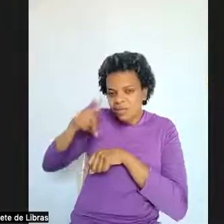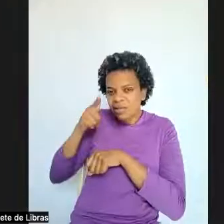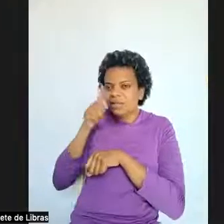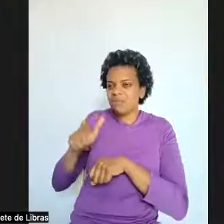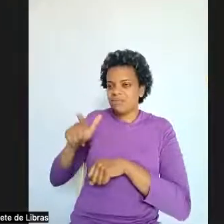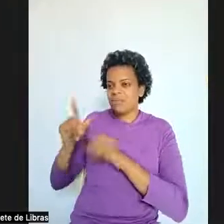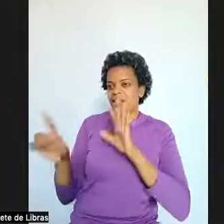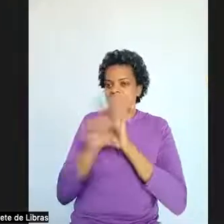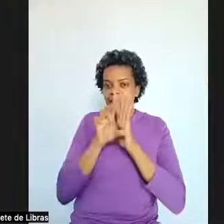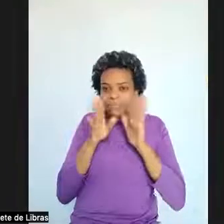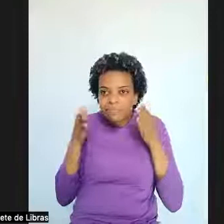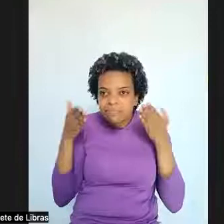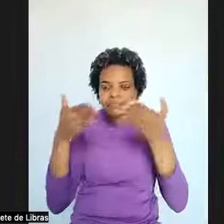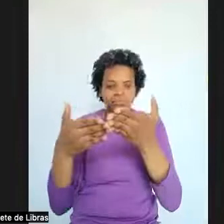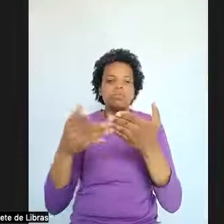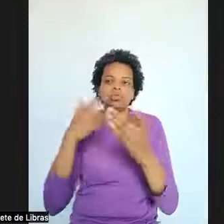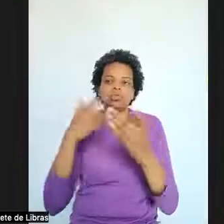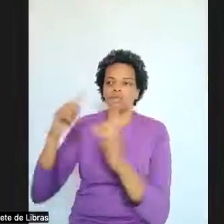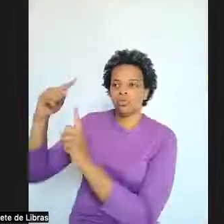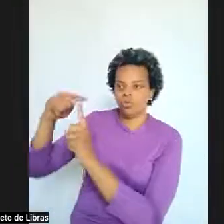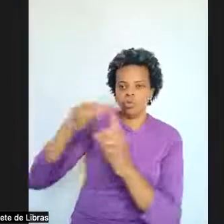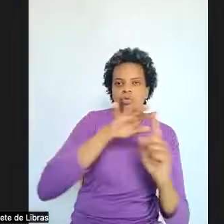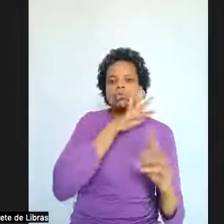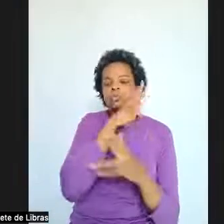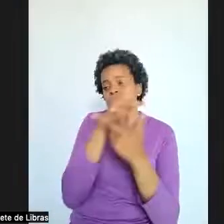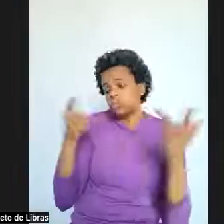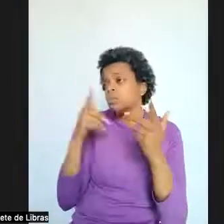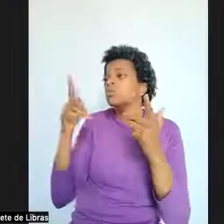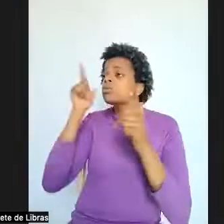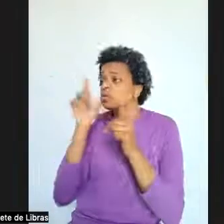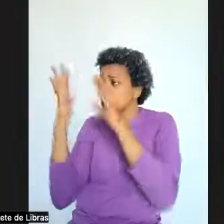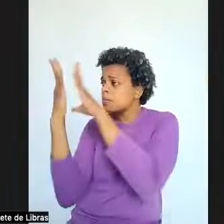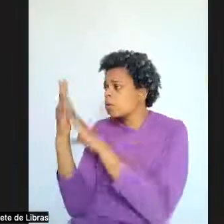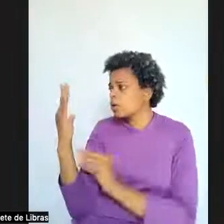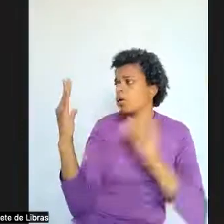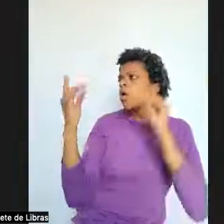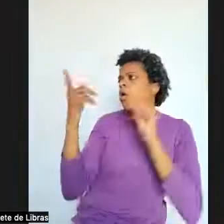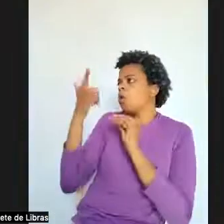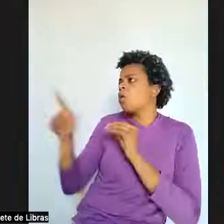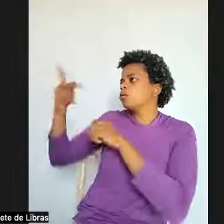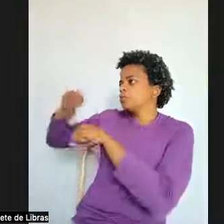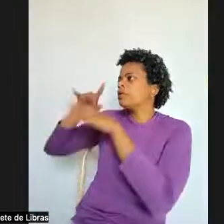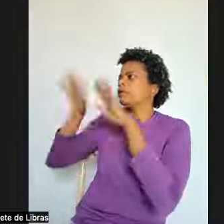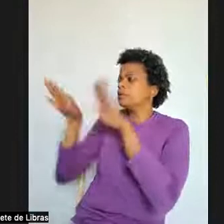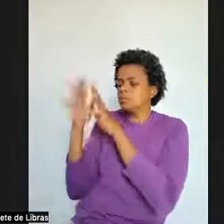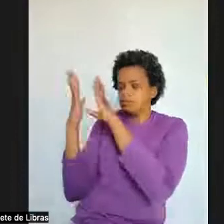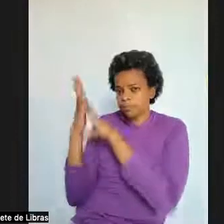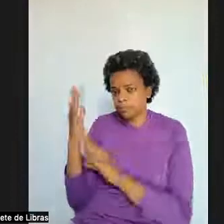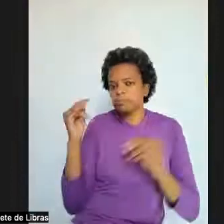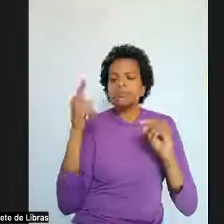in specific legislation for certain species, they also influence Brazilian legislation. So the fight